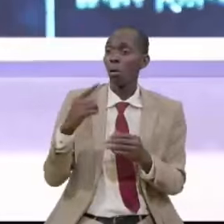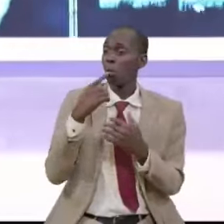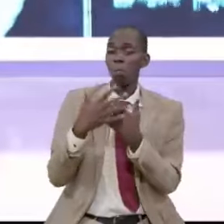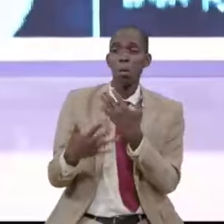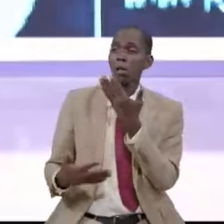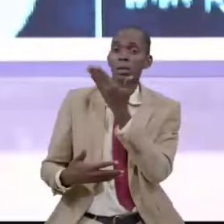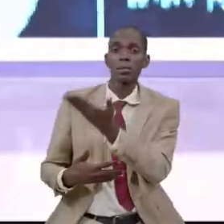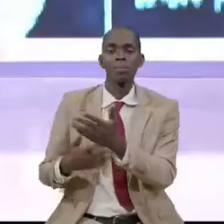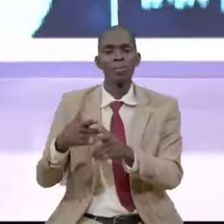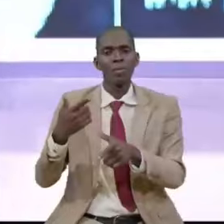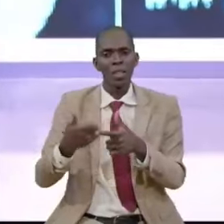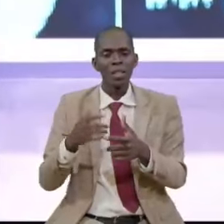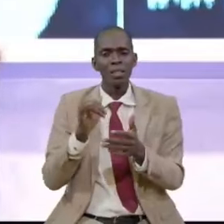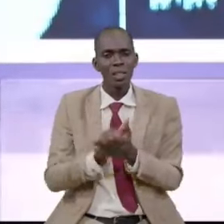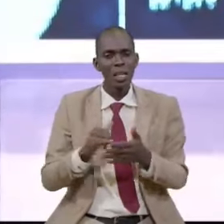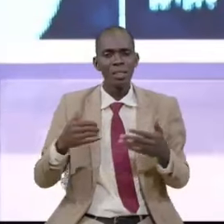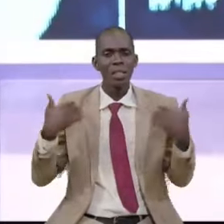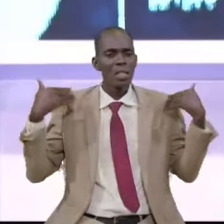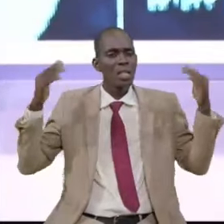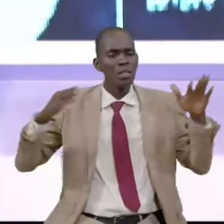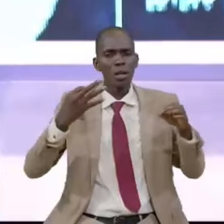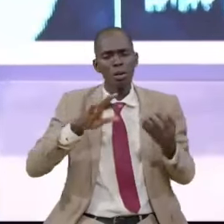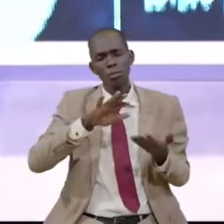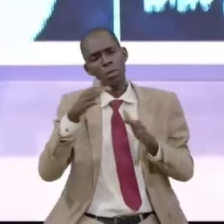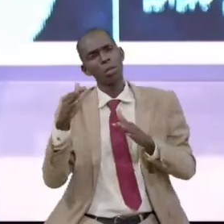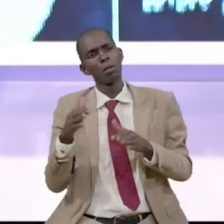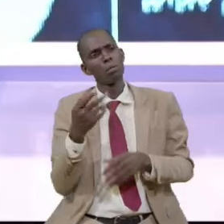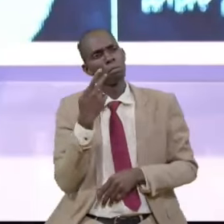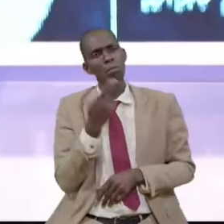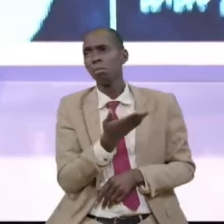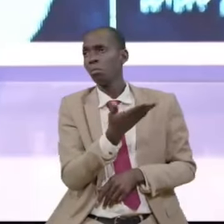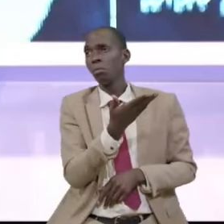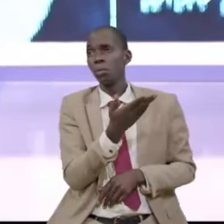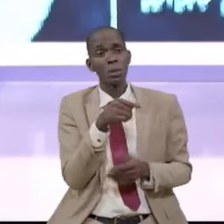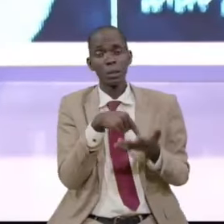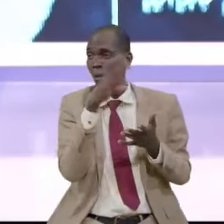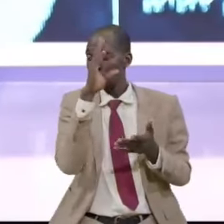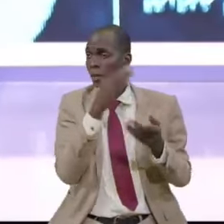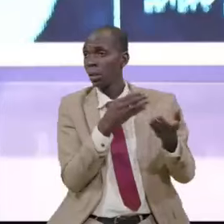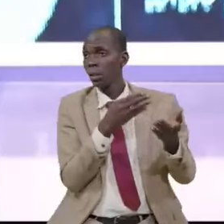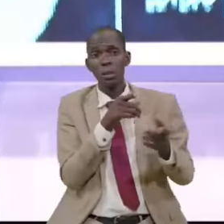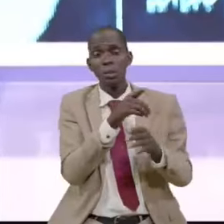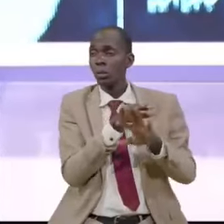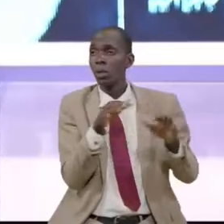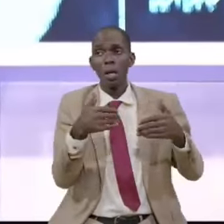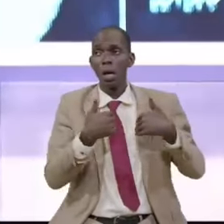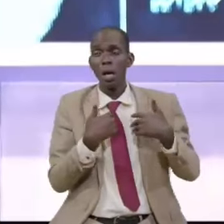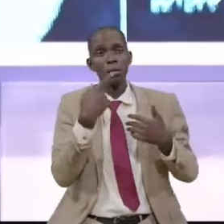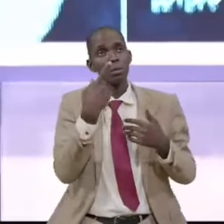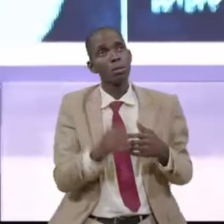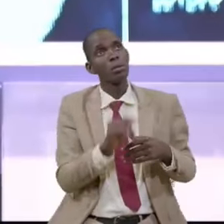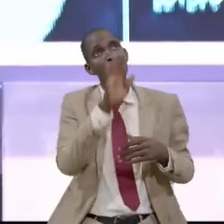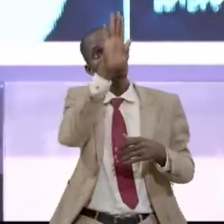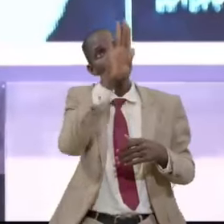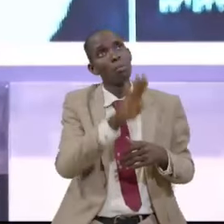angel of death, and says, look at this man. He doesn't have the sign of the blood of the Lamb.